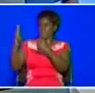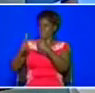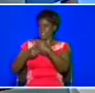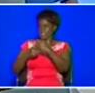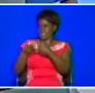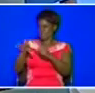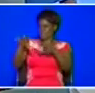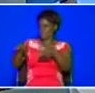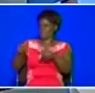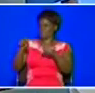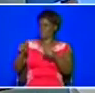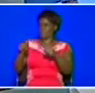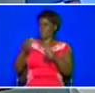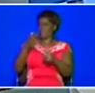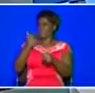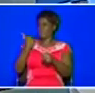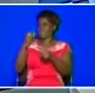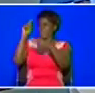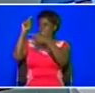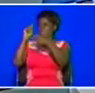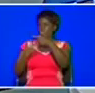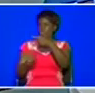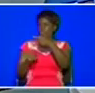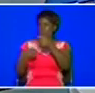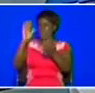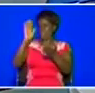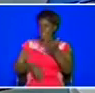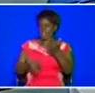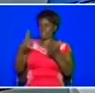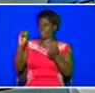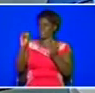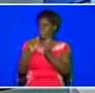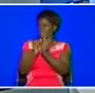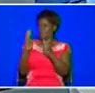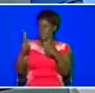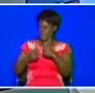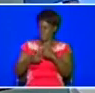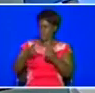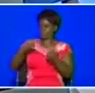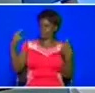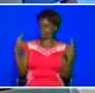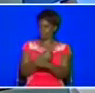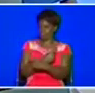fact they inherited a much better ratio than they did in 2013. Yes. So